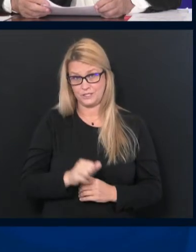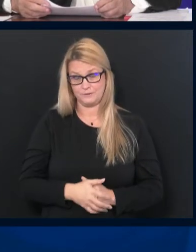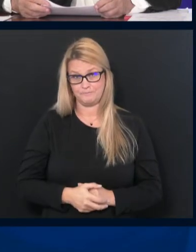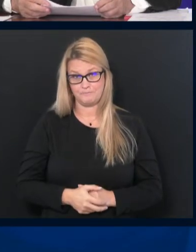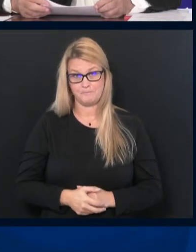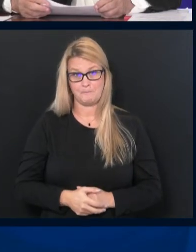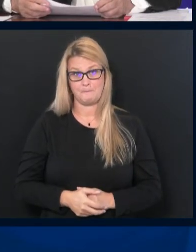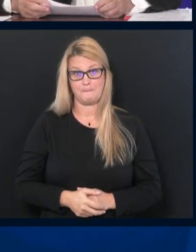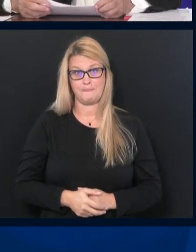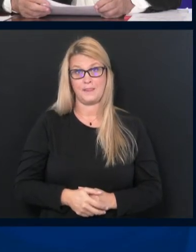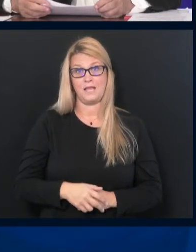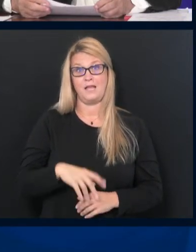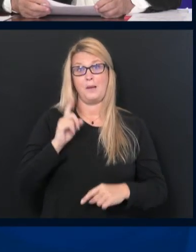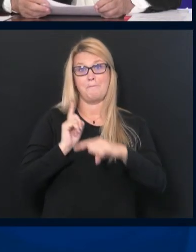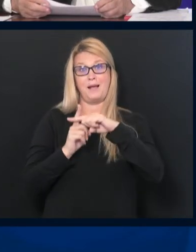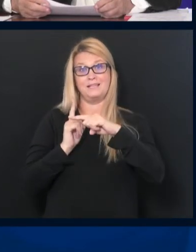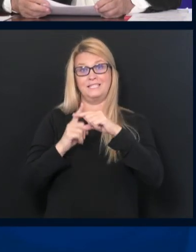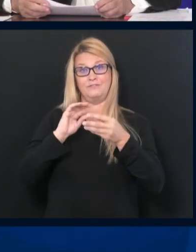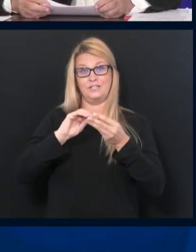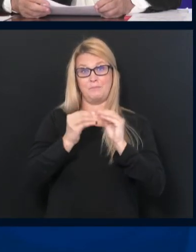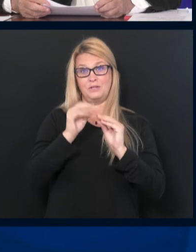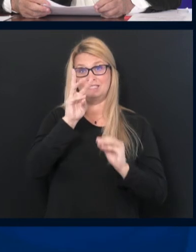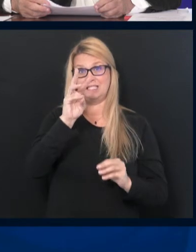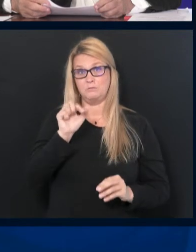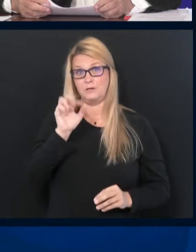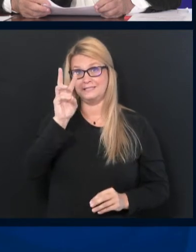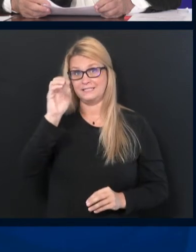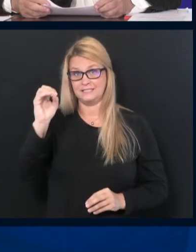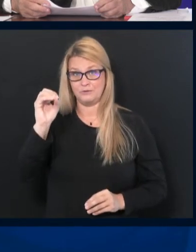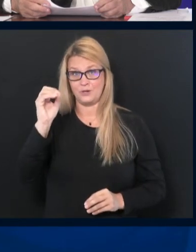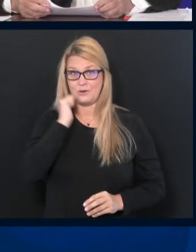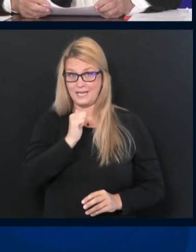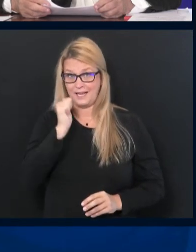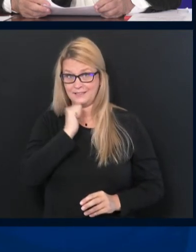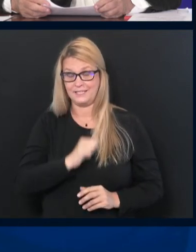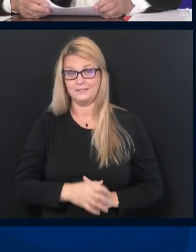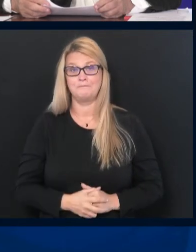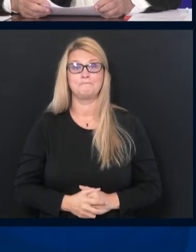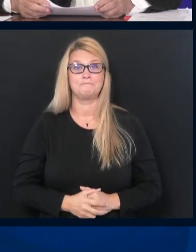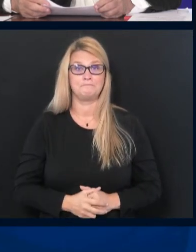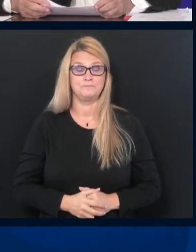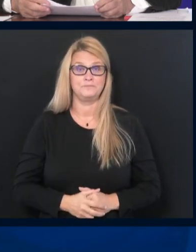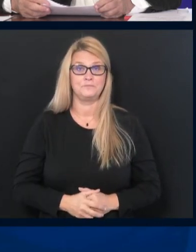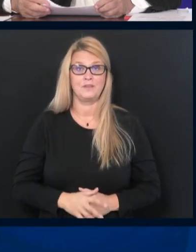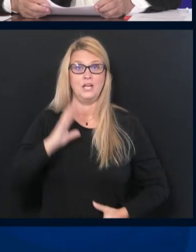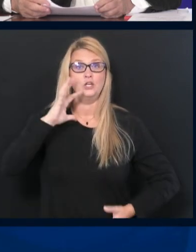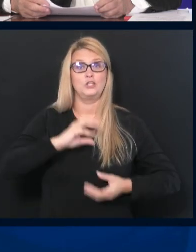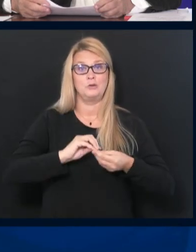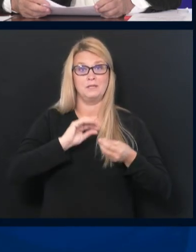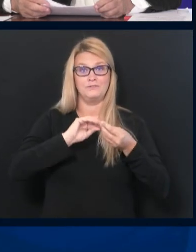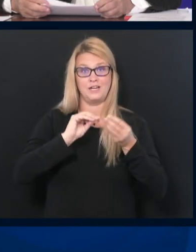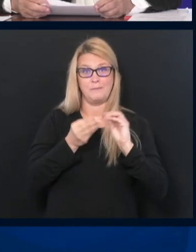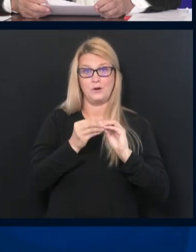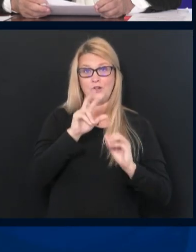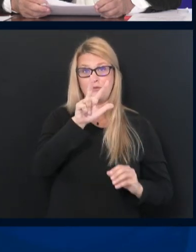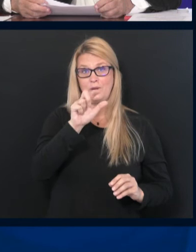Our positivity rate is 6.60 daily. Our cumulative rate is now